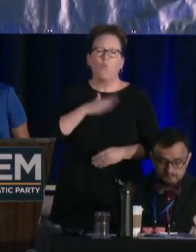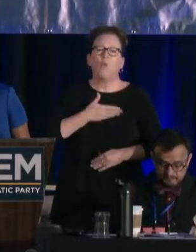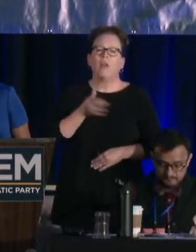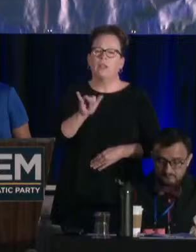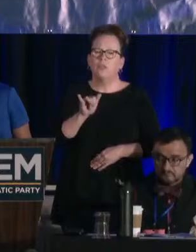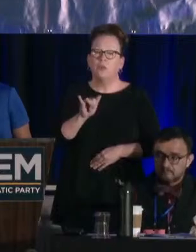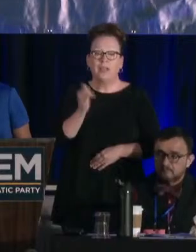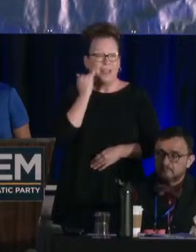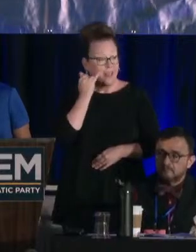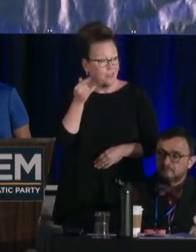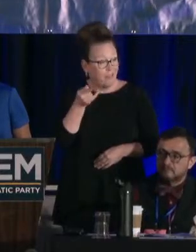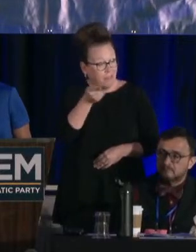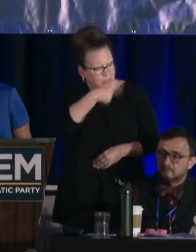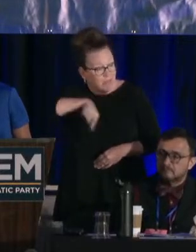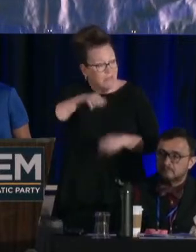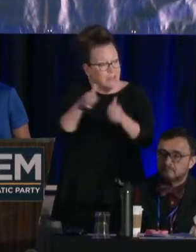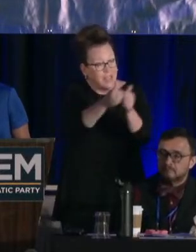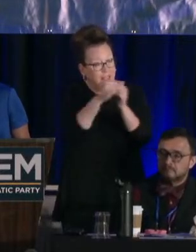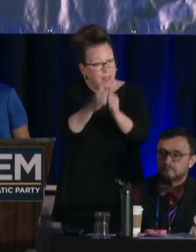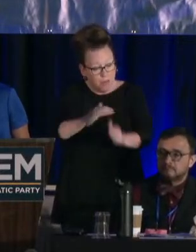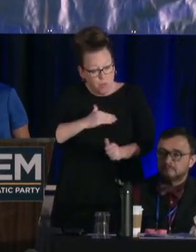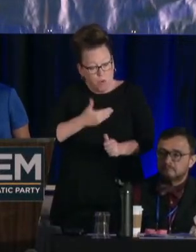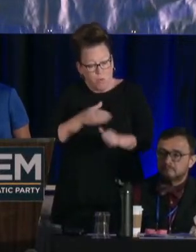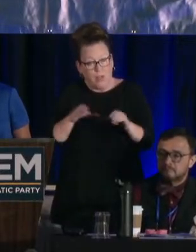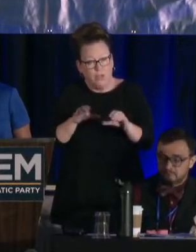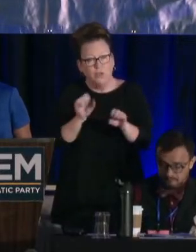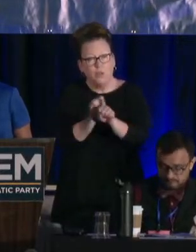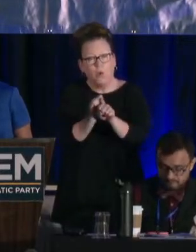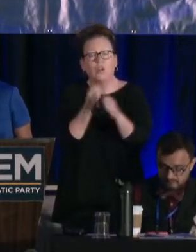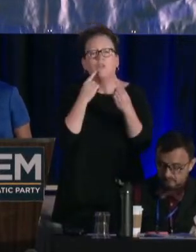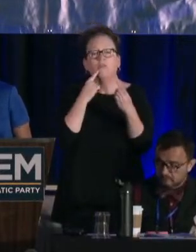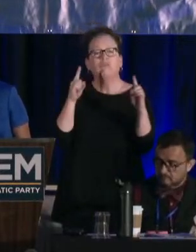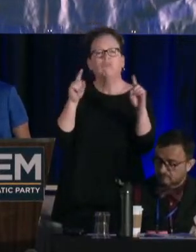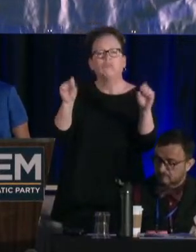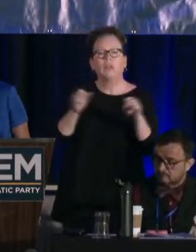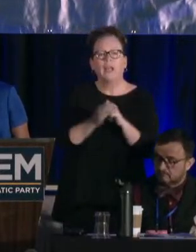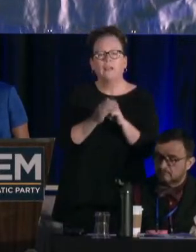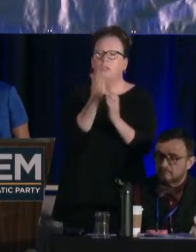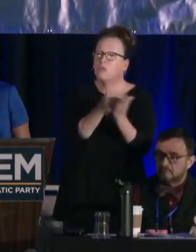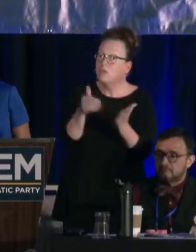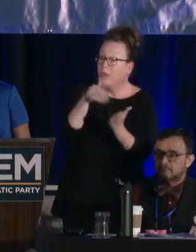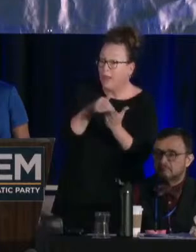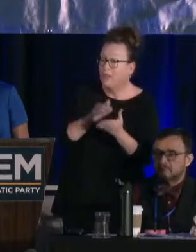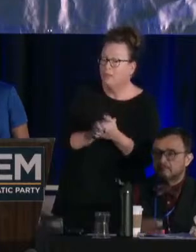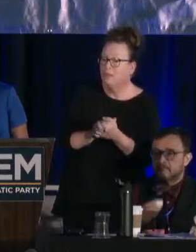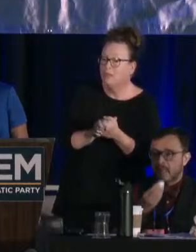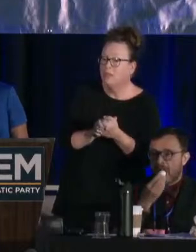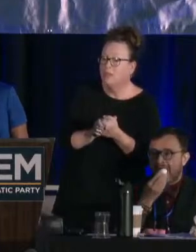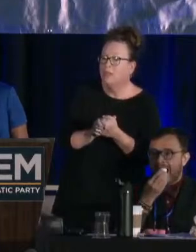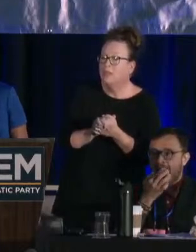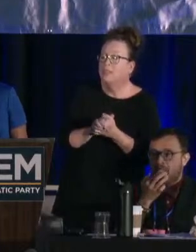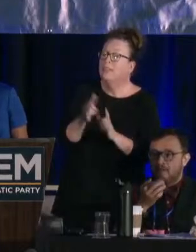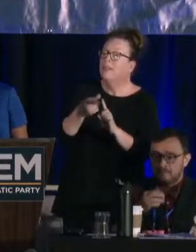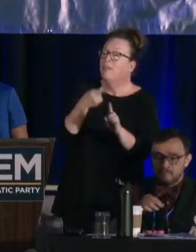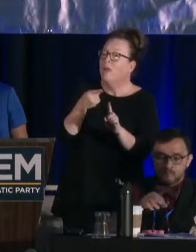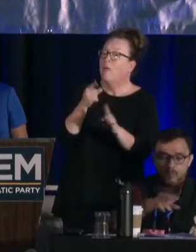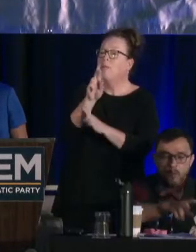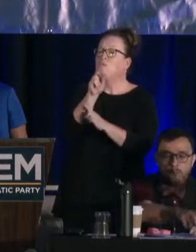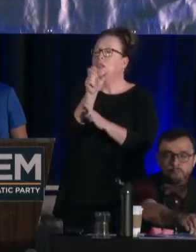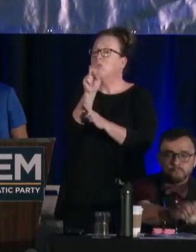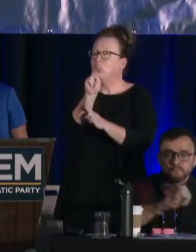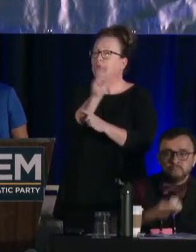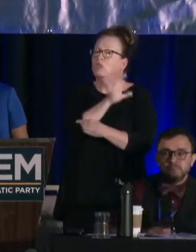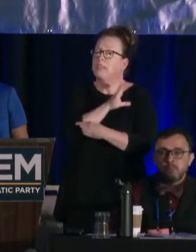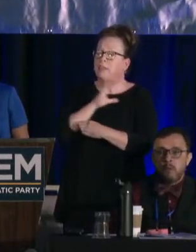are willing to do the work. So once again, on behalf of the